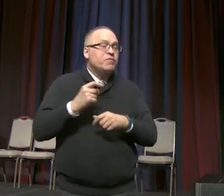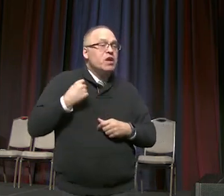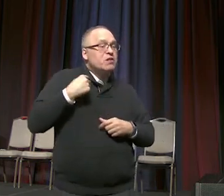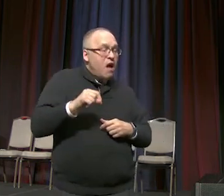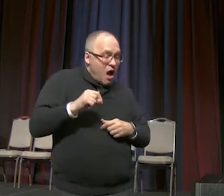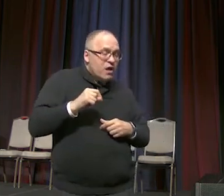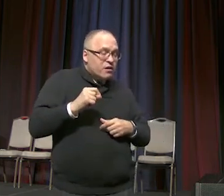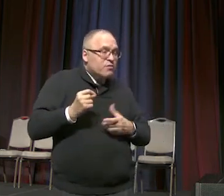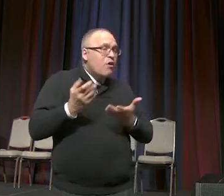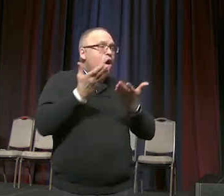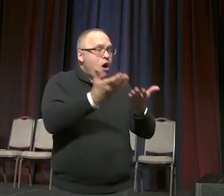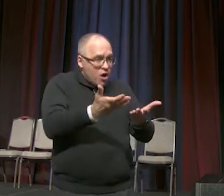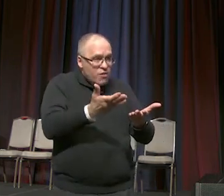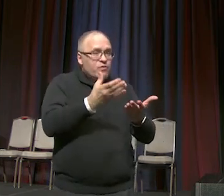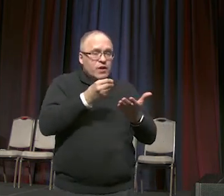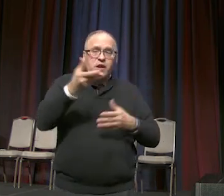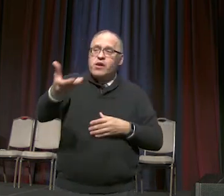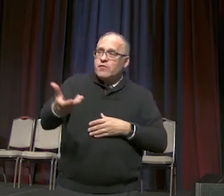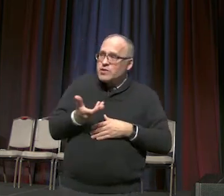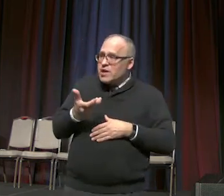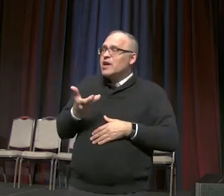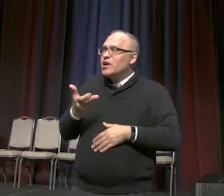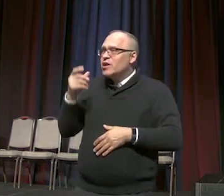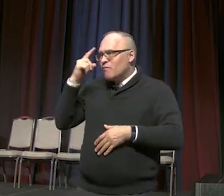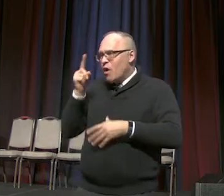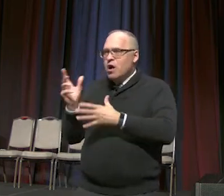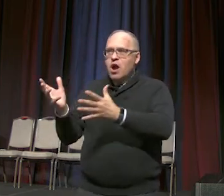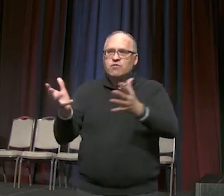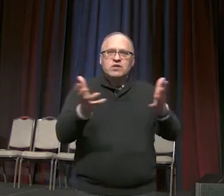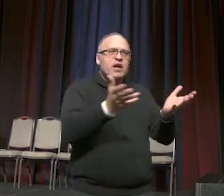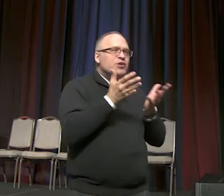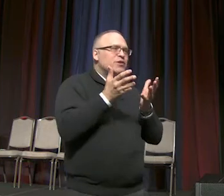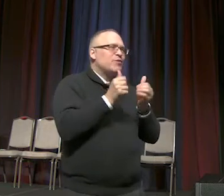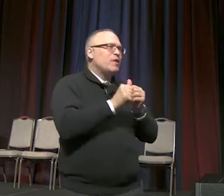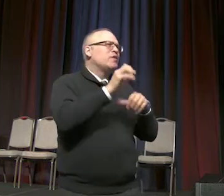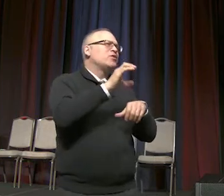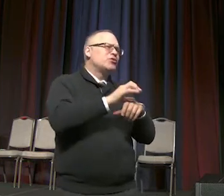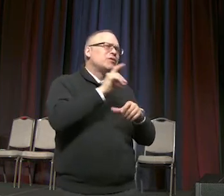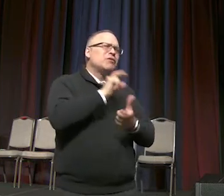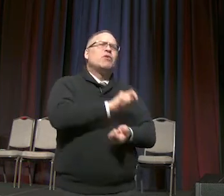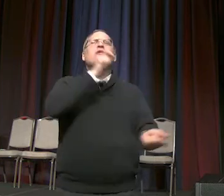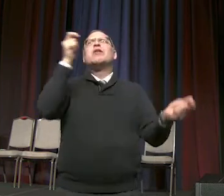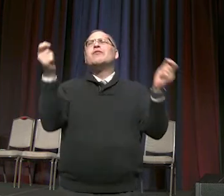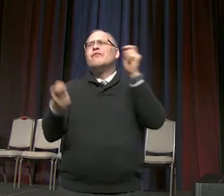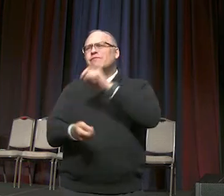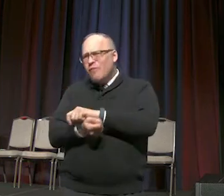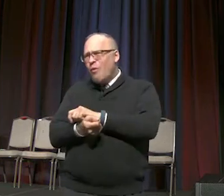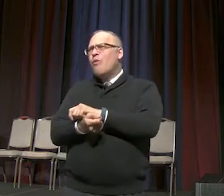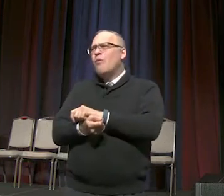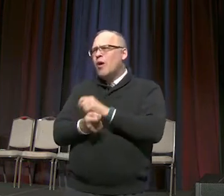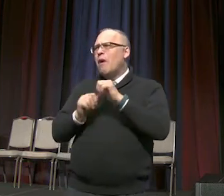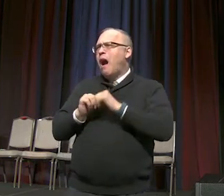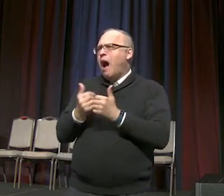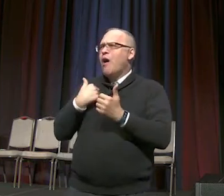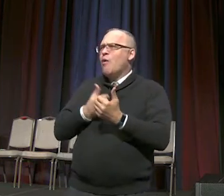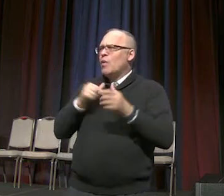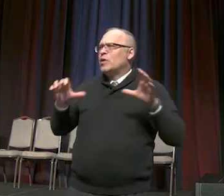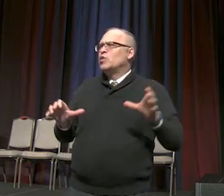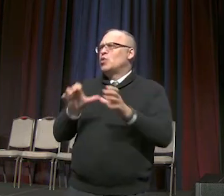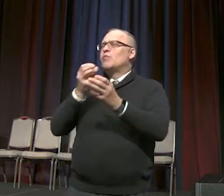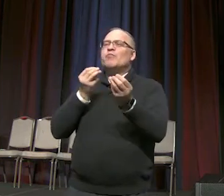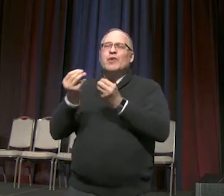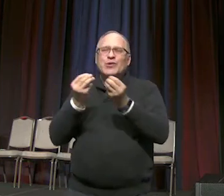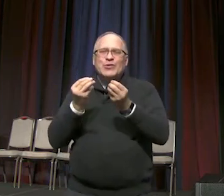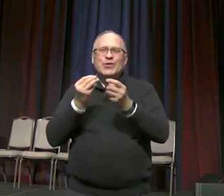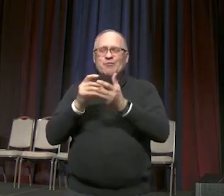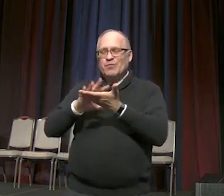an invitation to a conversation as a church that could completely transform the way in which we do ministry by learning from